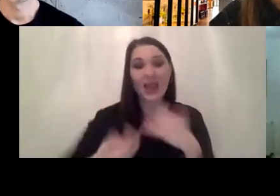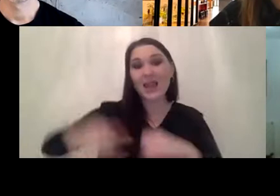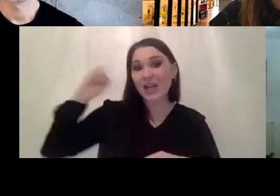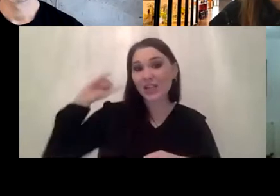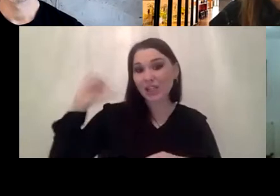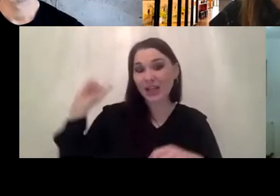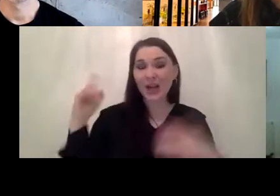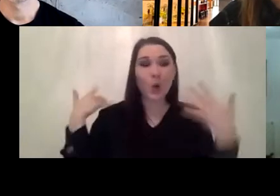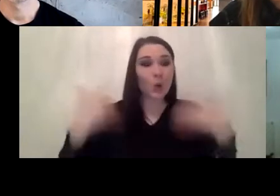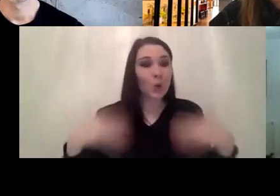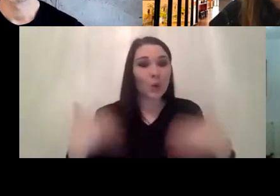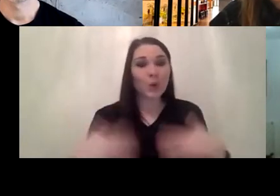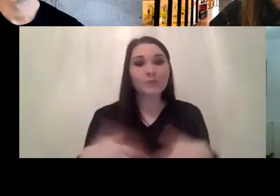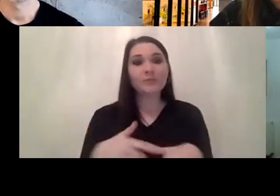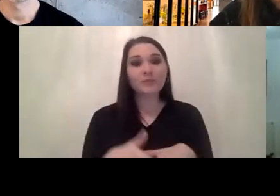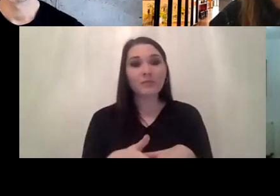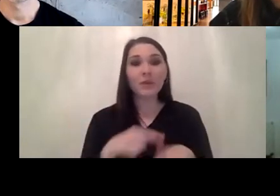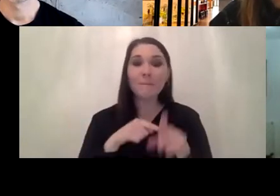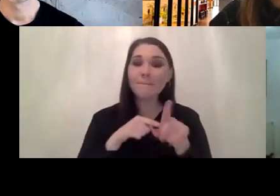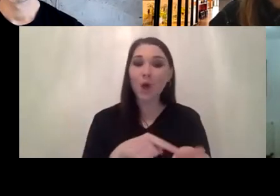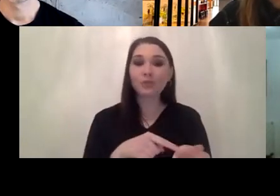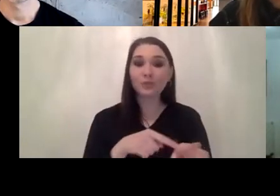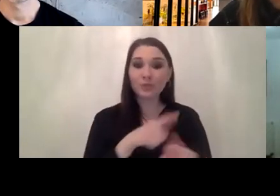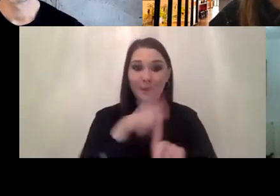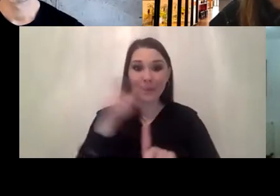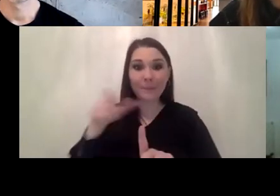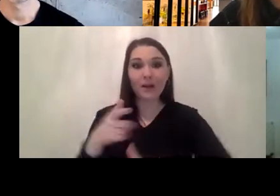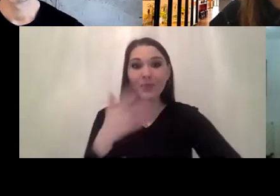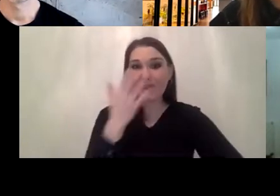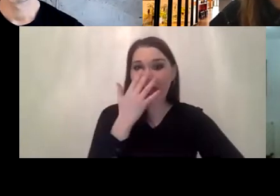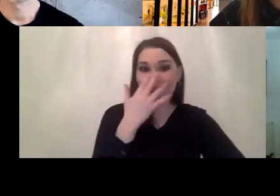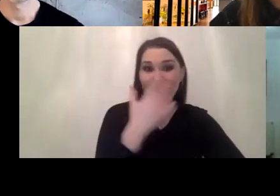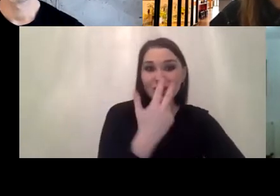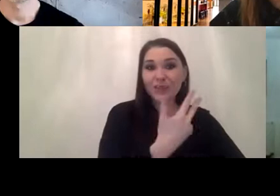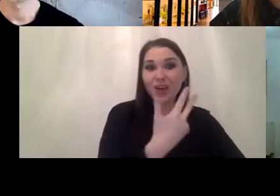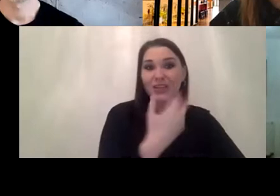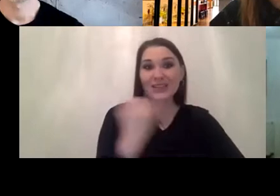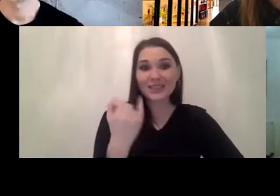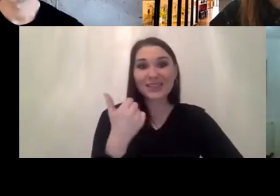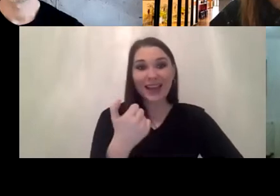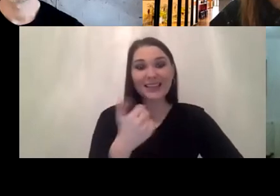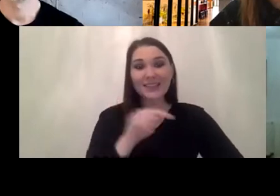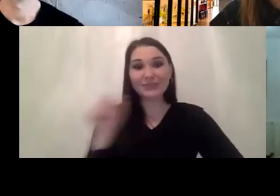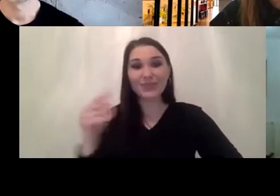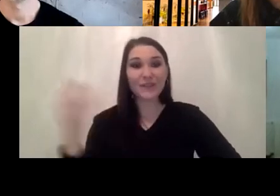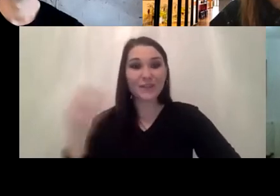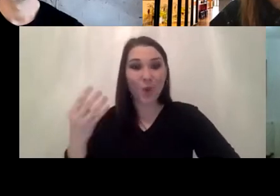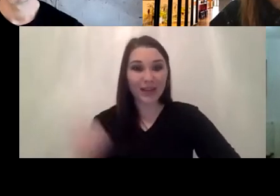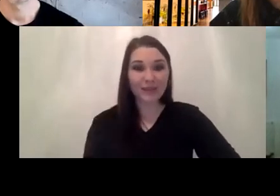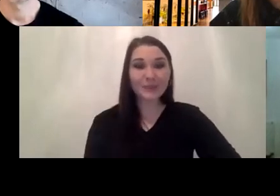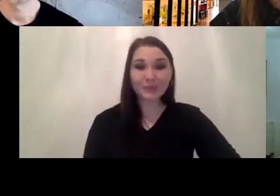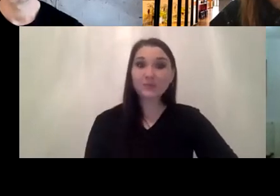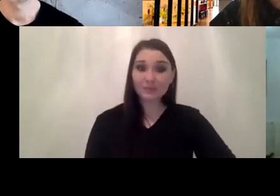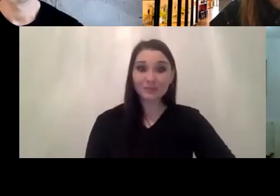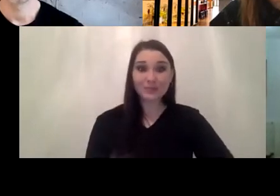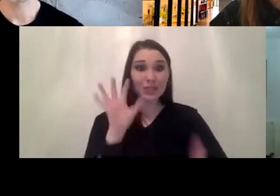incredible. And most of those people were between the age of 36 and 40. So like that just kind of goes to show you that people are becoming